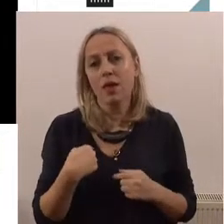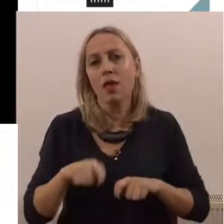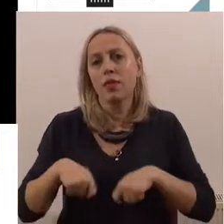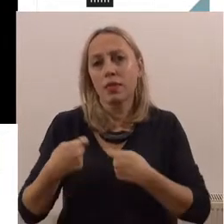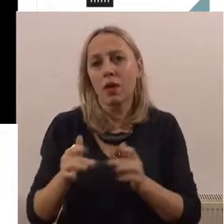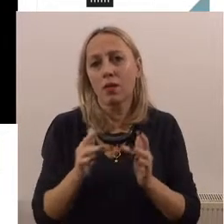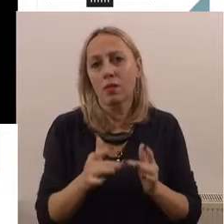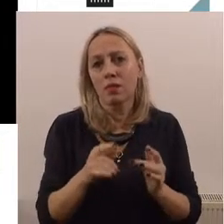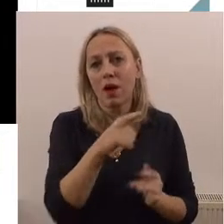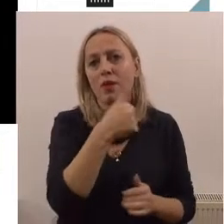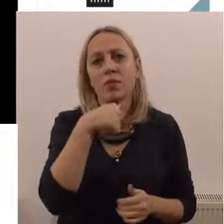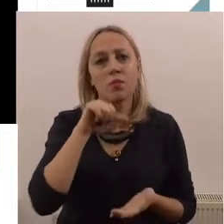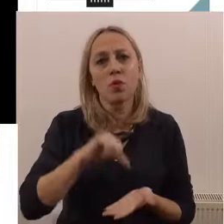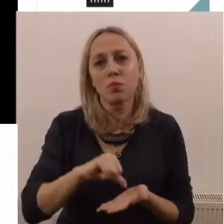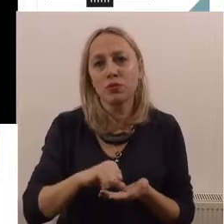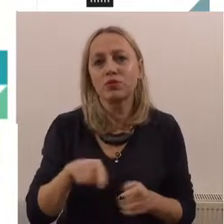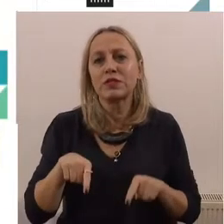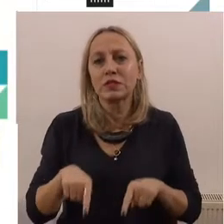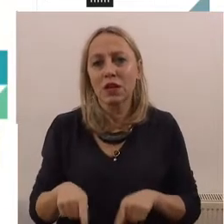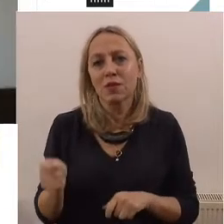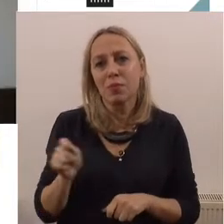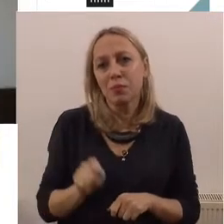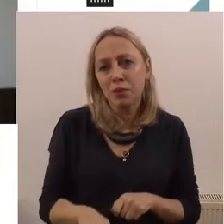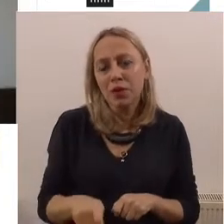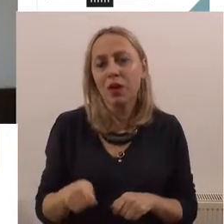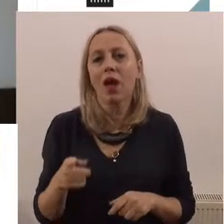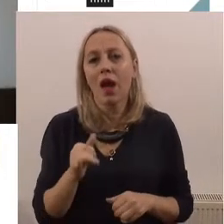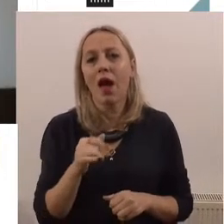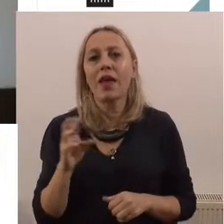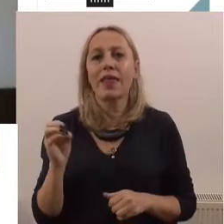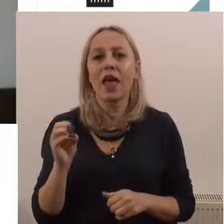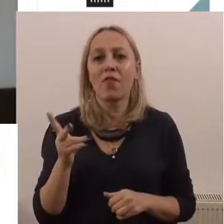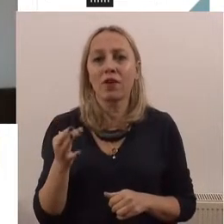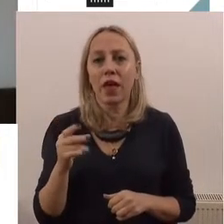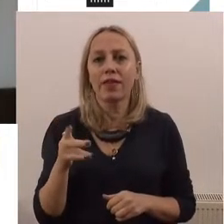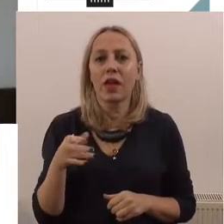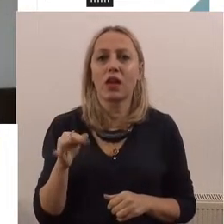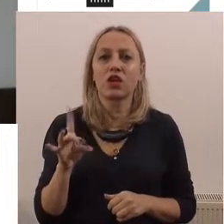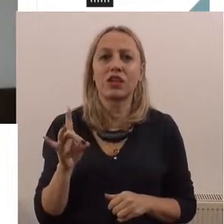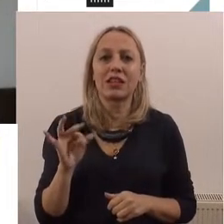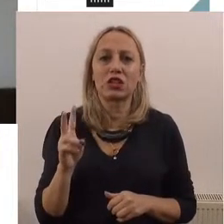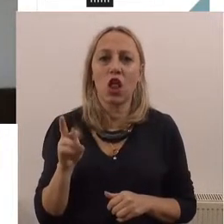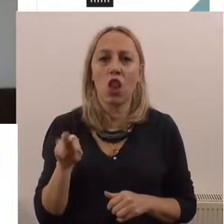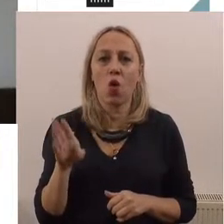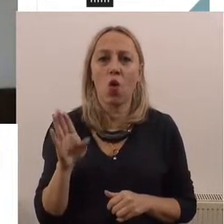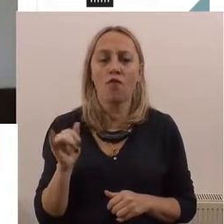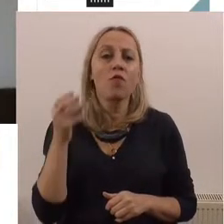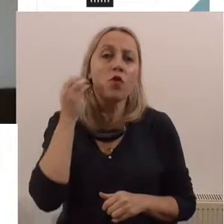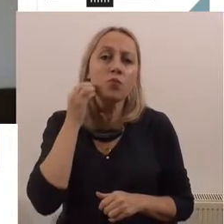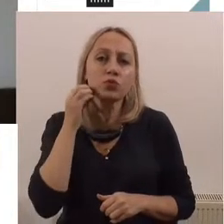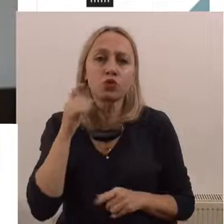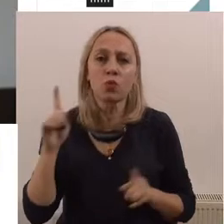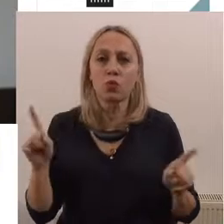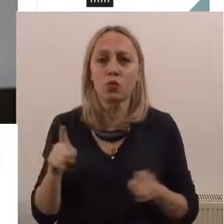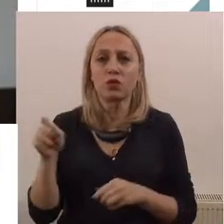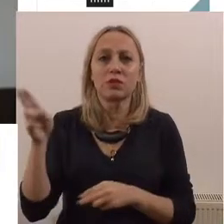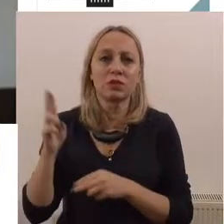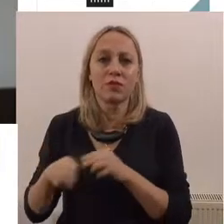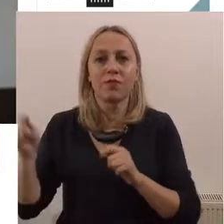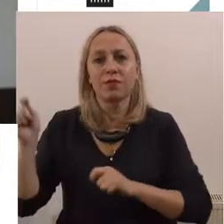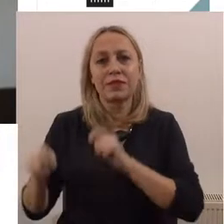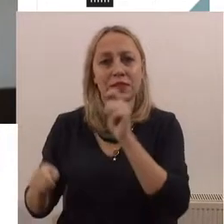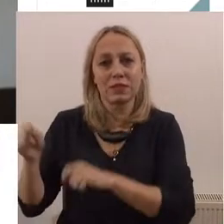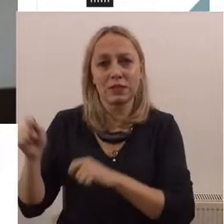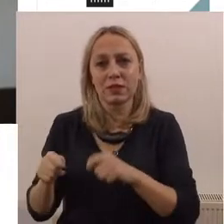you. So unfortunately, she was not able to be physically with us today. And Evgenia